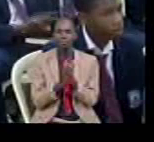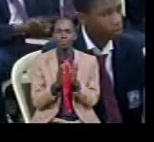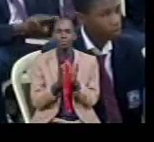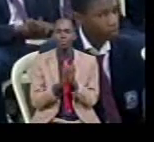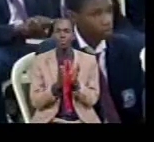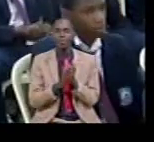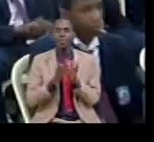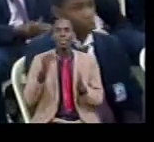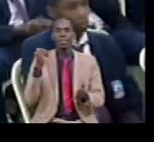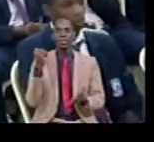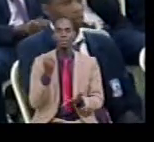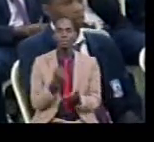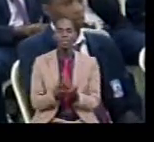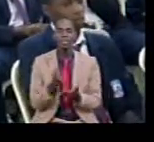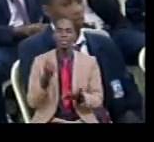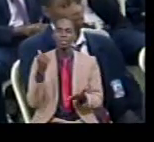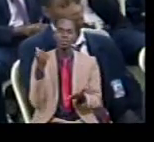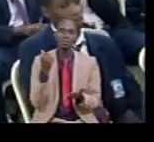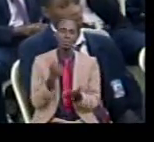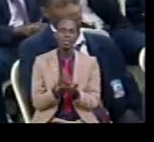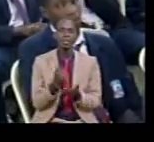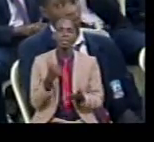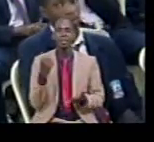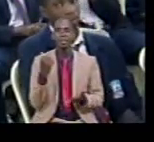Amen, amen, amen.